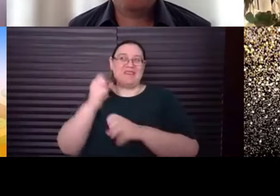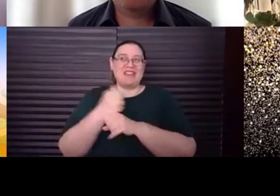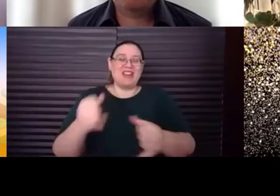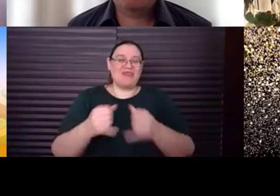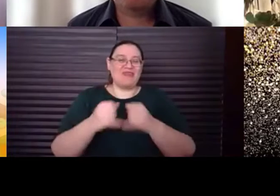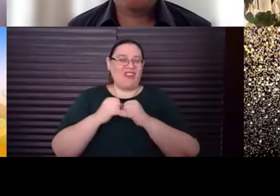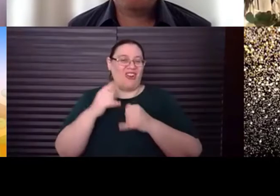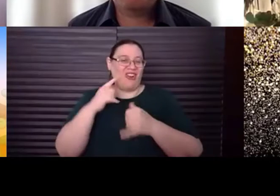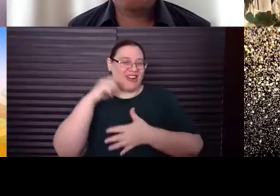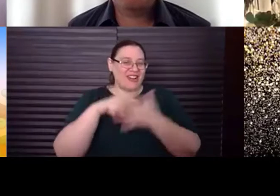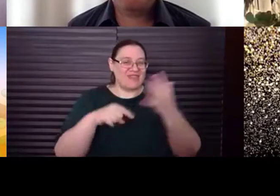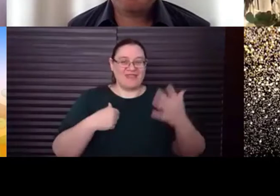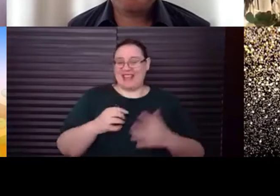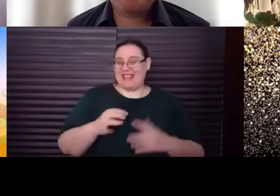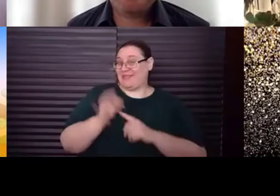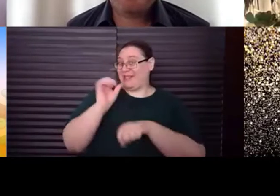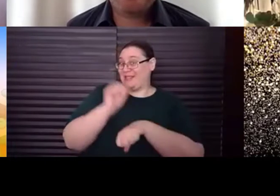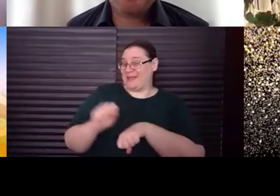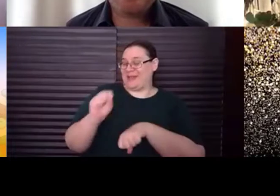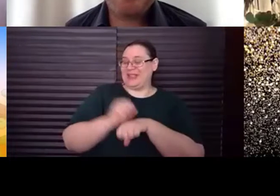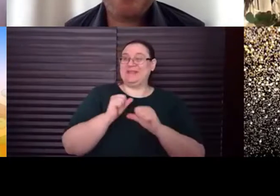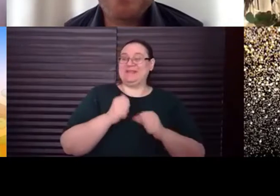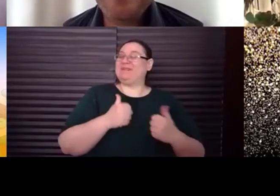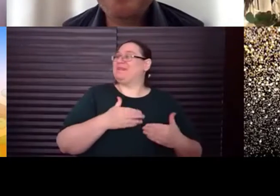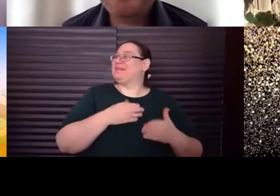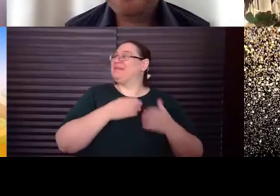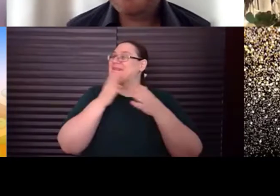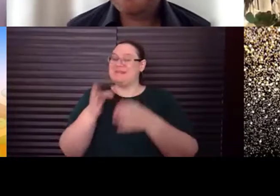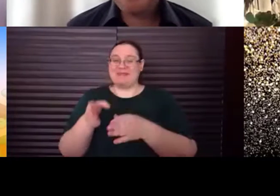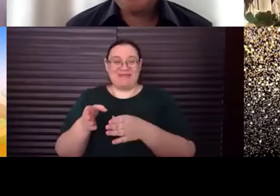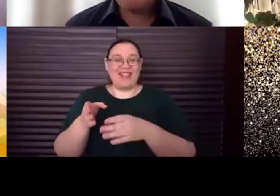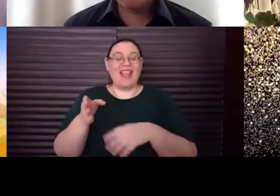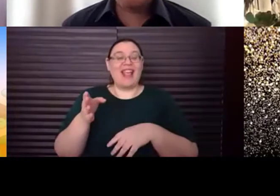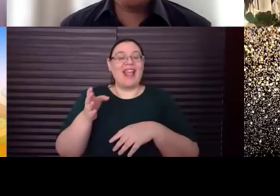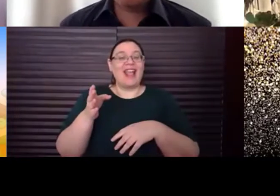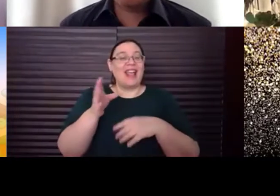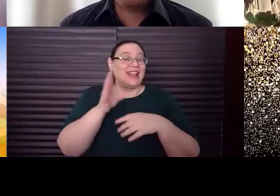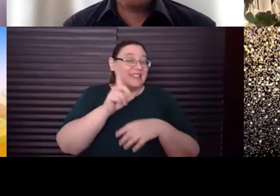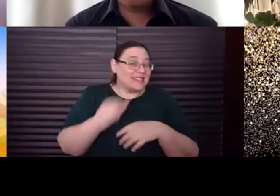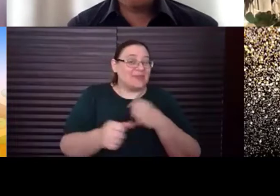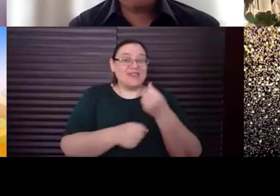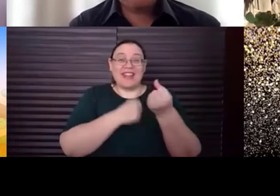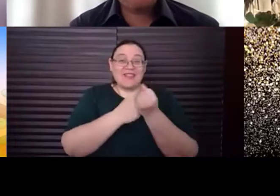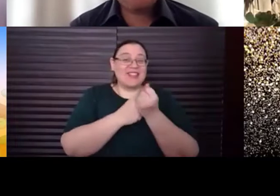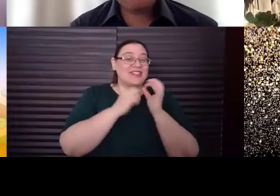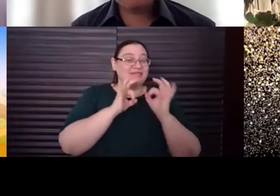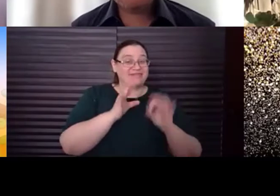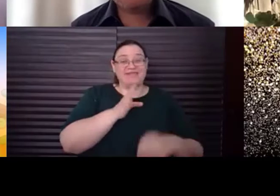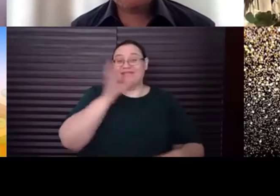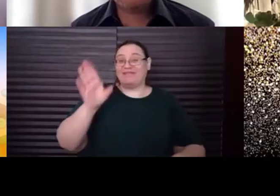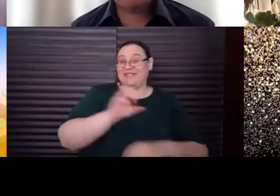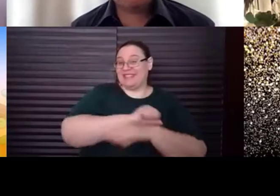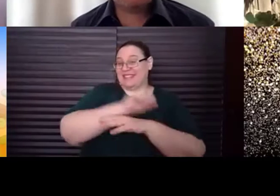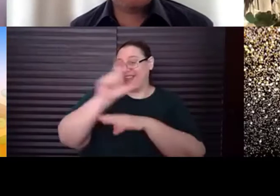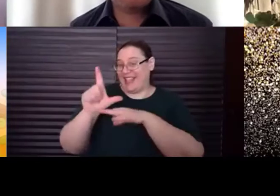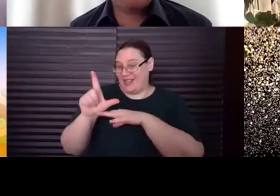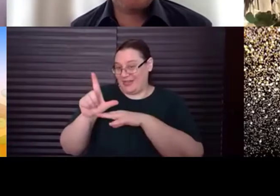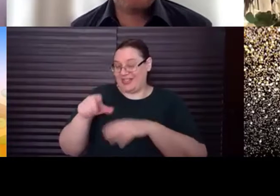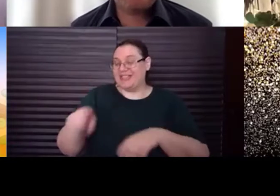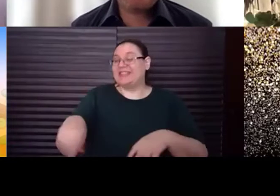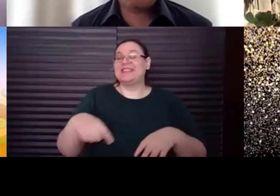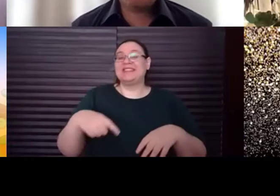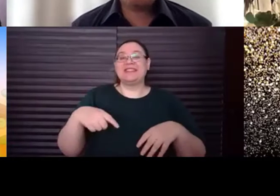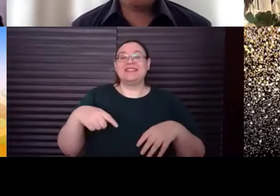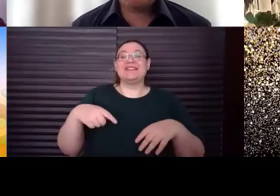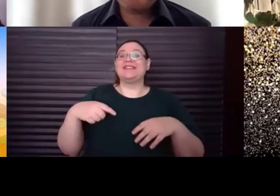for all my special work and disability and advocacy. So I go to St. Louis, I try to get